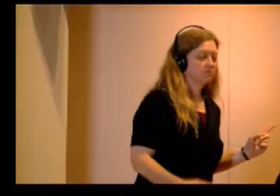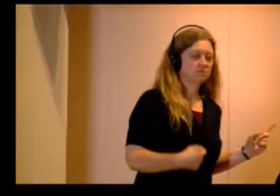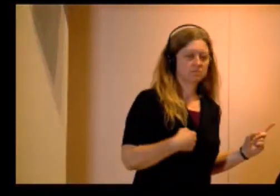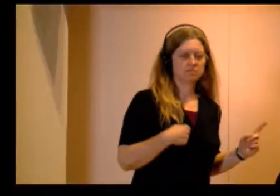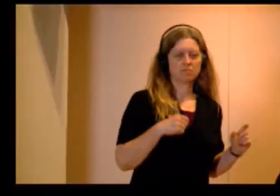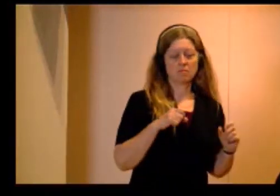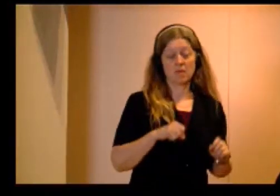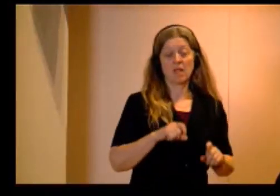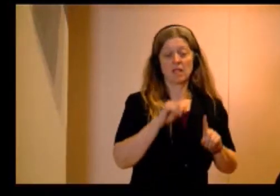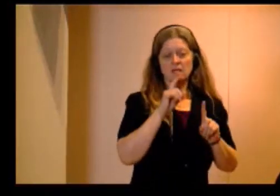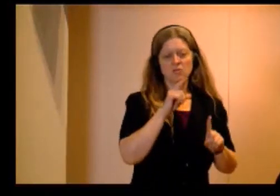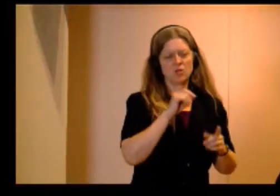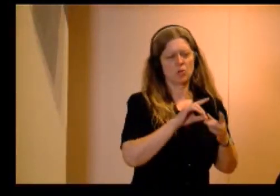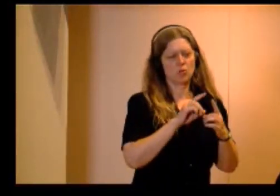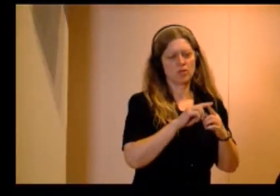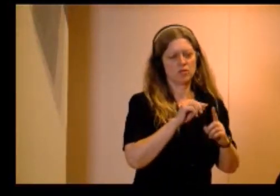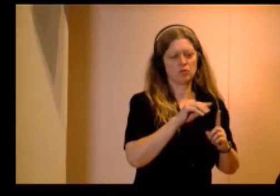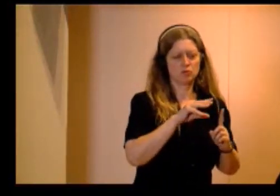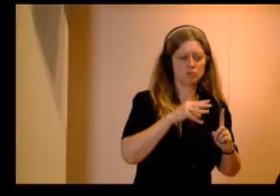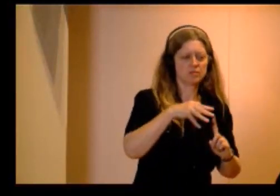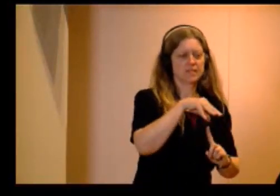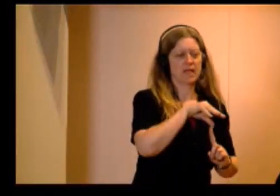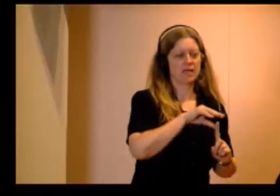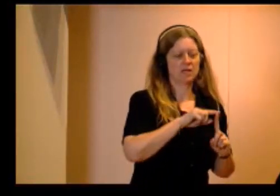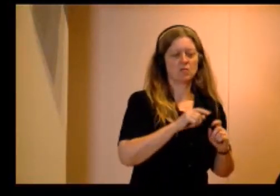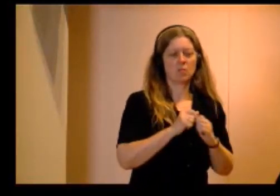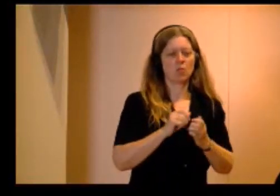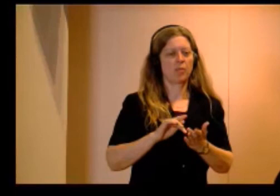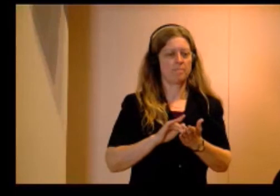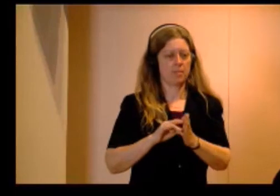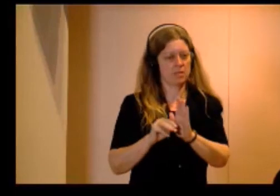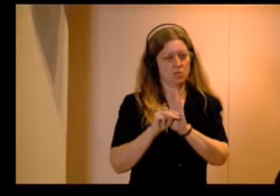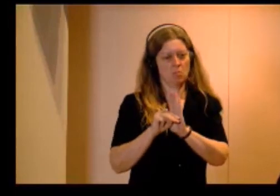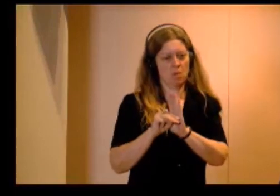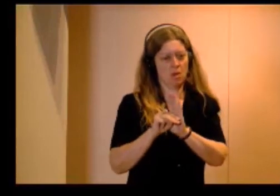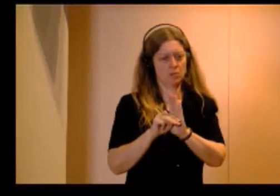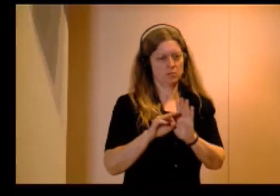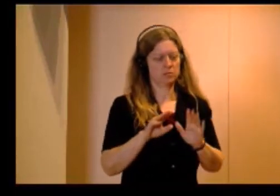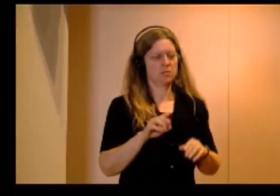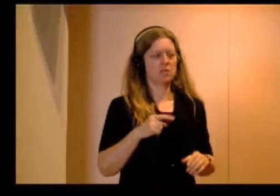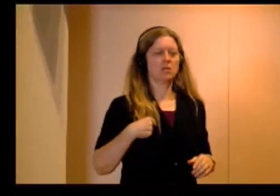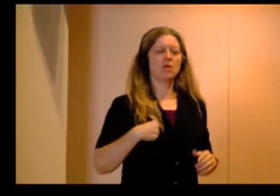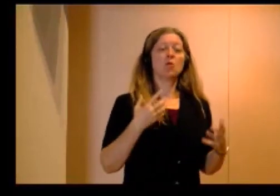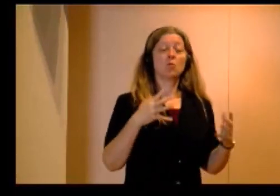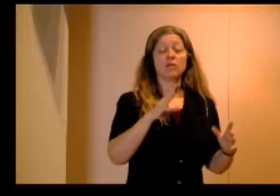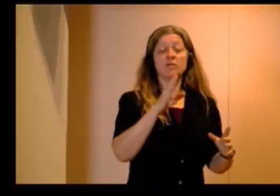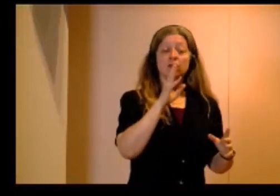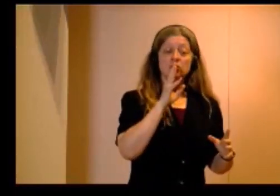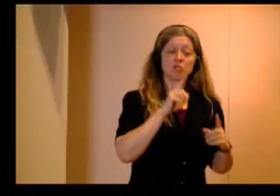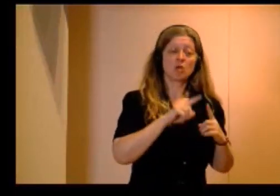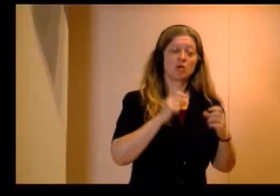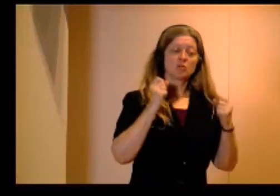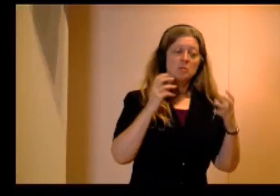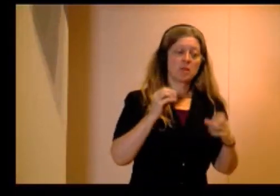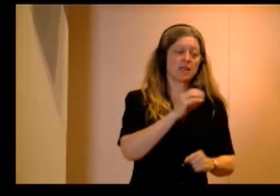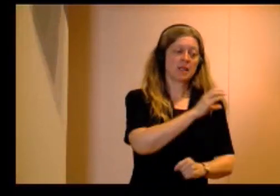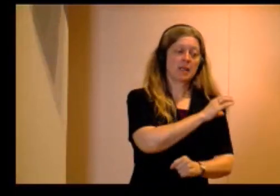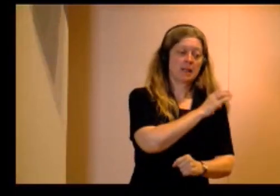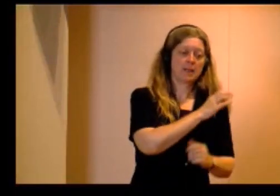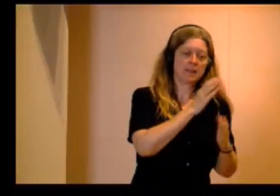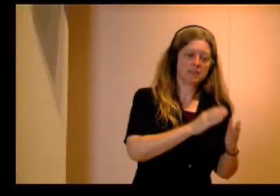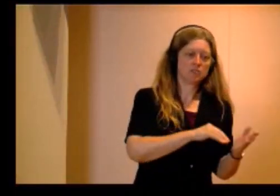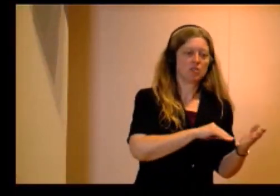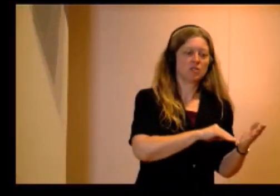those into the site and incorporating that. We've talked to a lot of clinicians, and I'm on a working group with the Radiological Society of